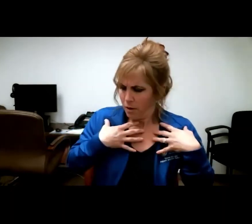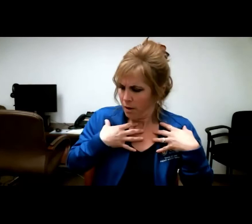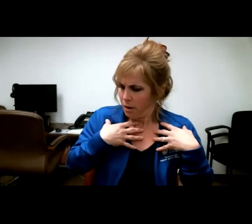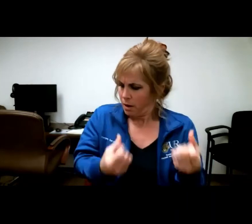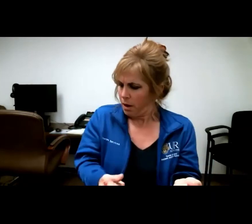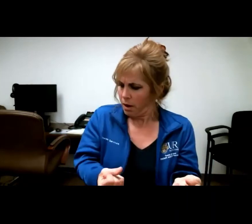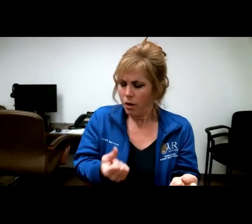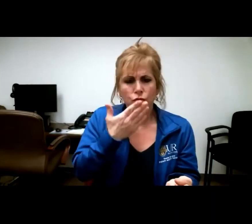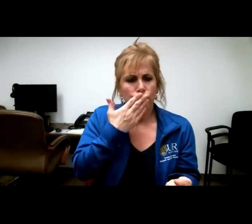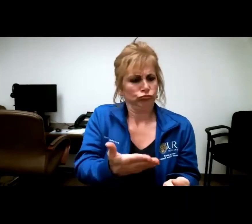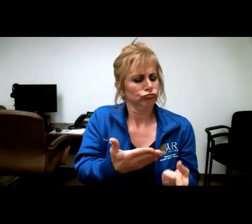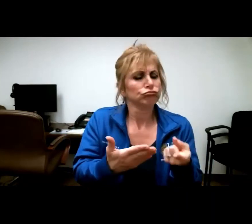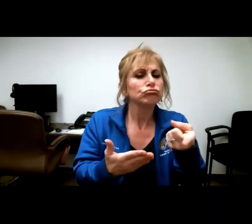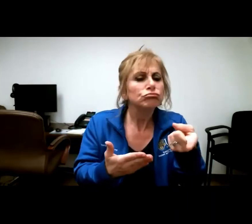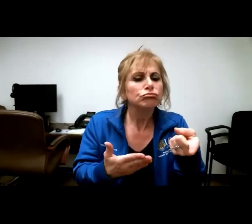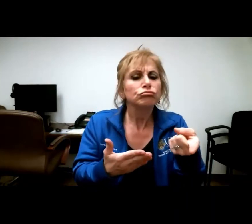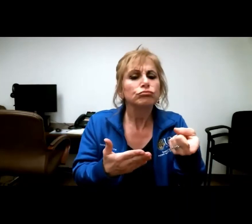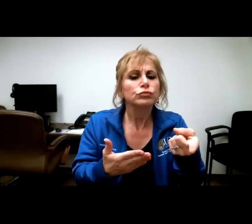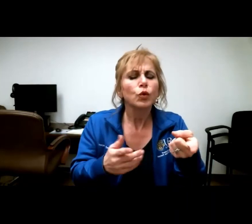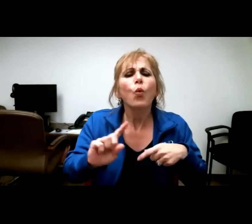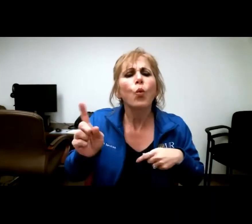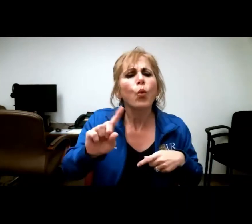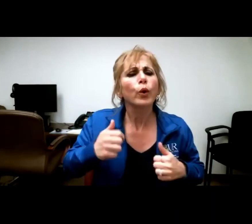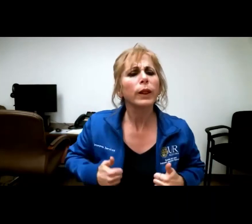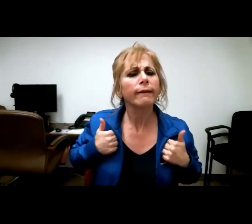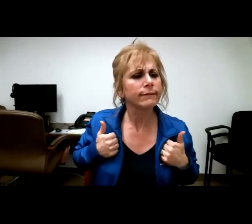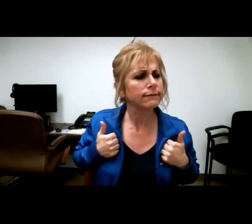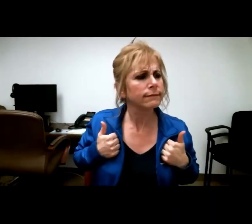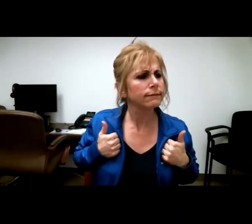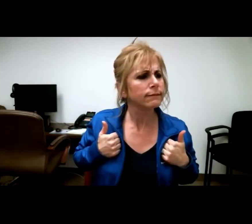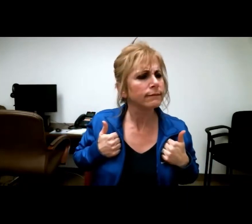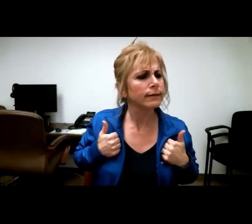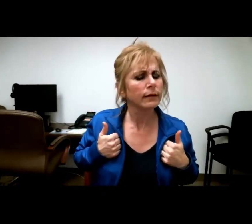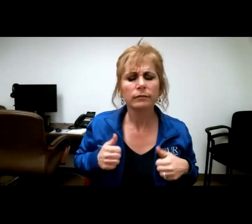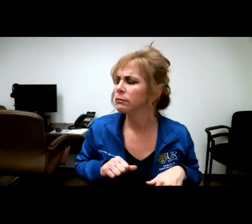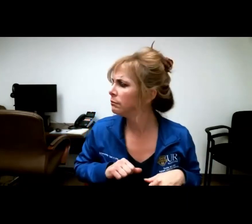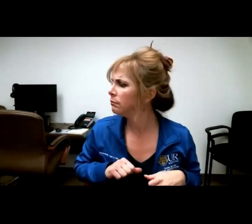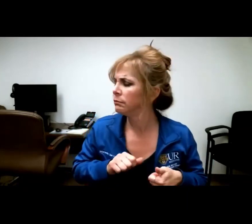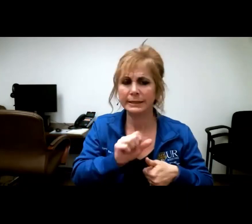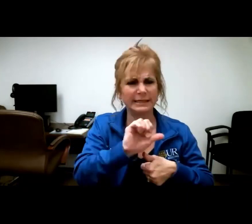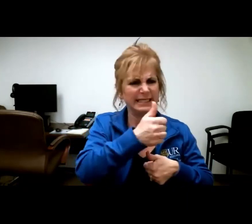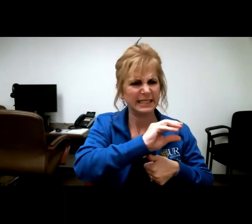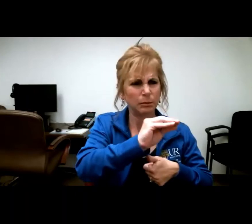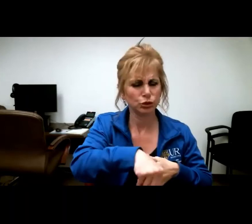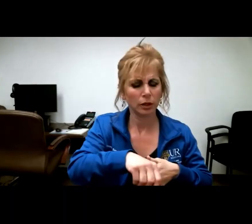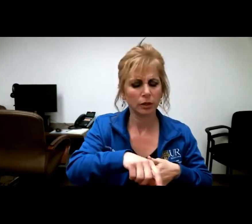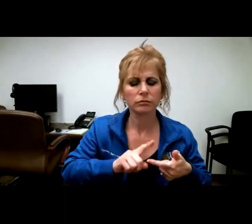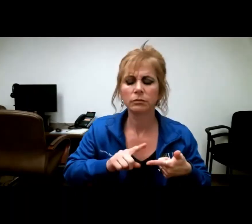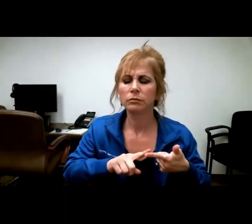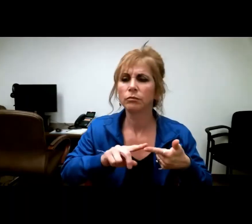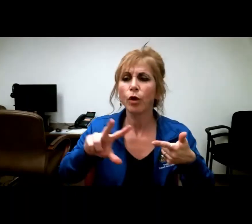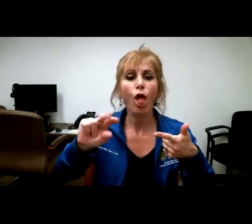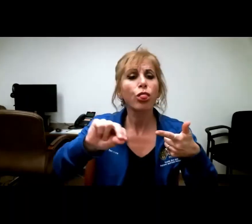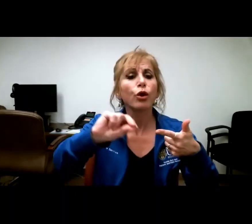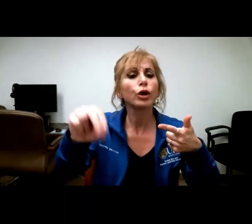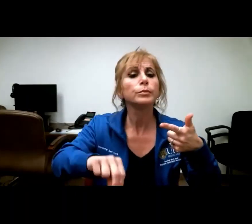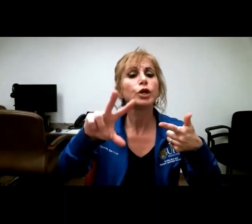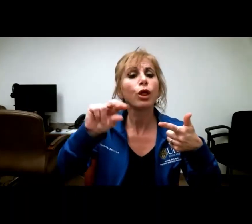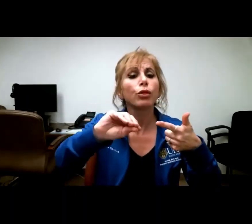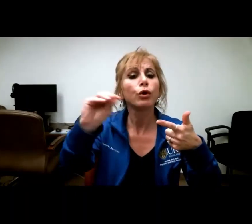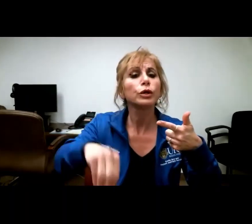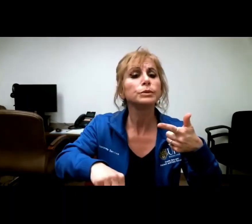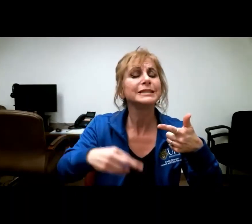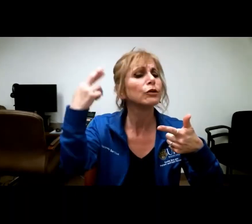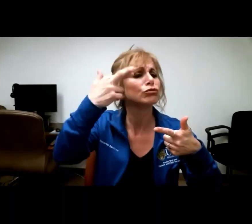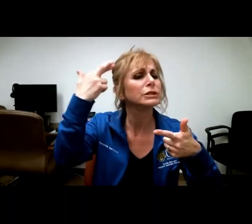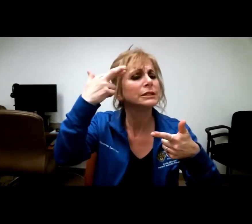10% is determined by the physical environment. 30% determined by health behaviors, including smoking, alcohol,